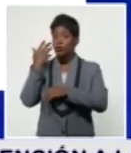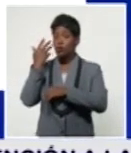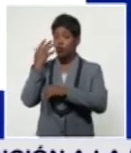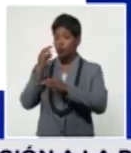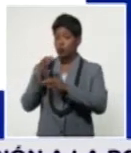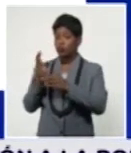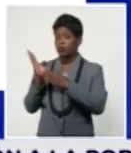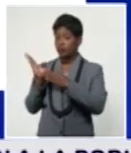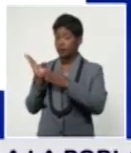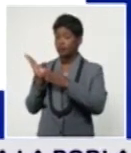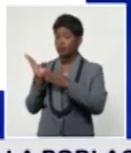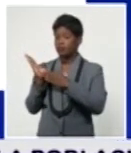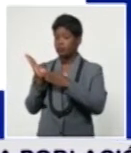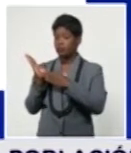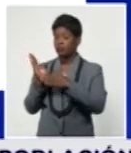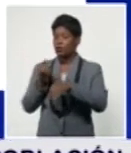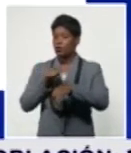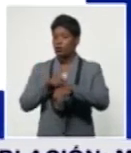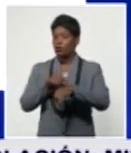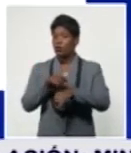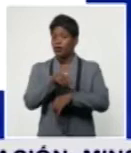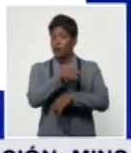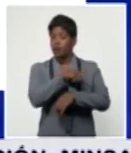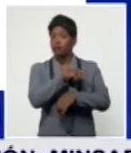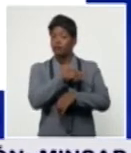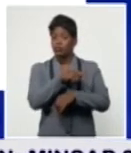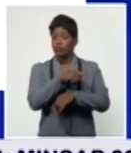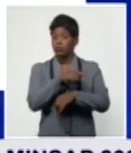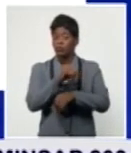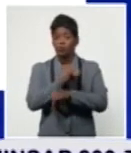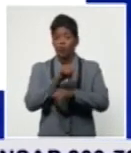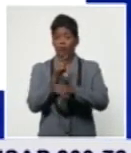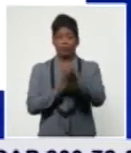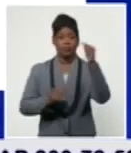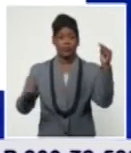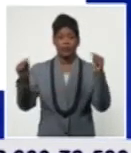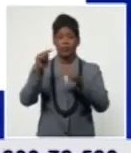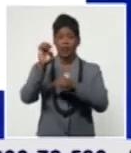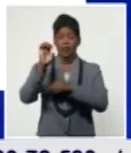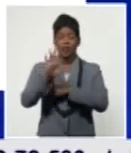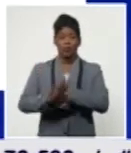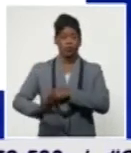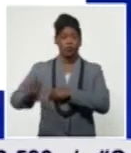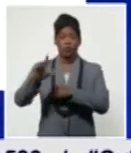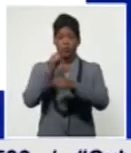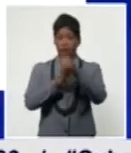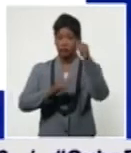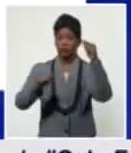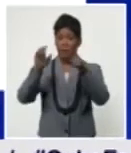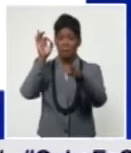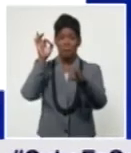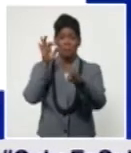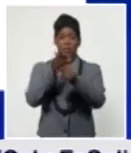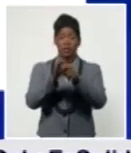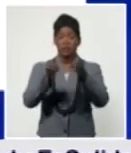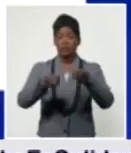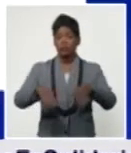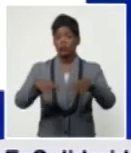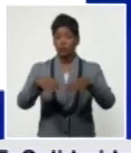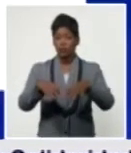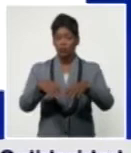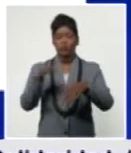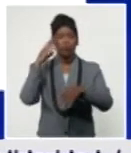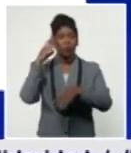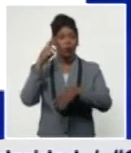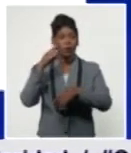with countries such as Italy, Spain, France. And then we have